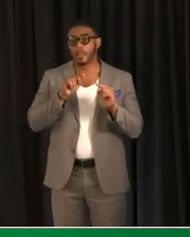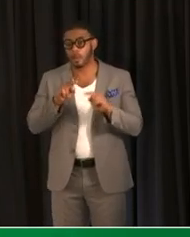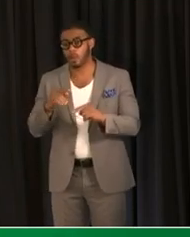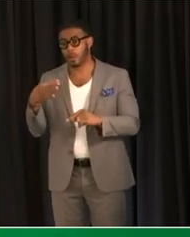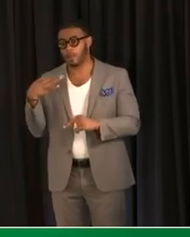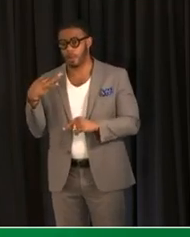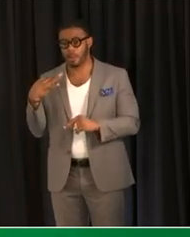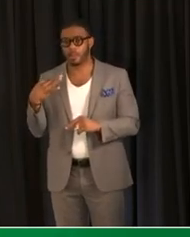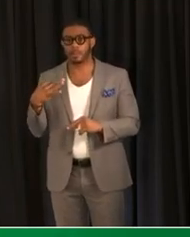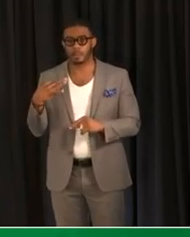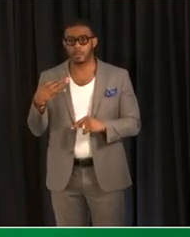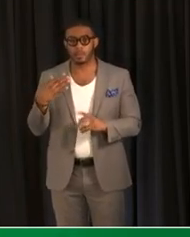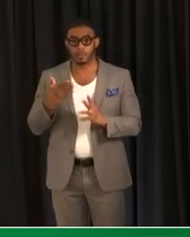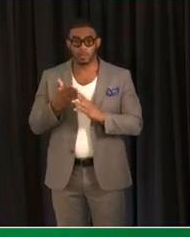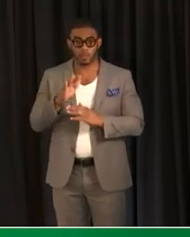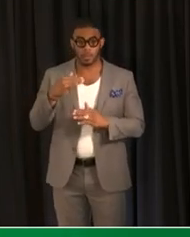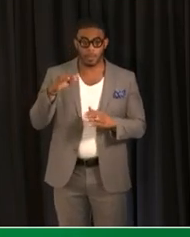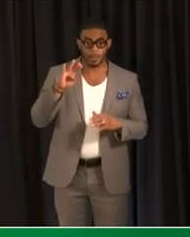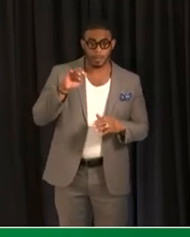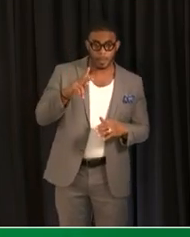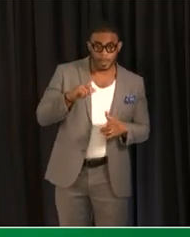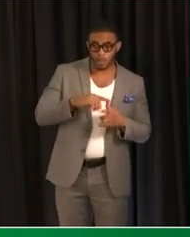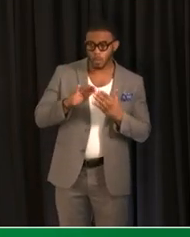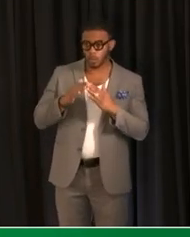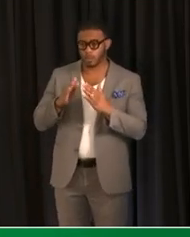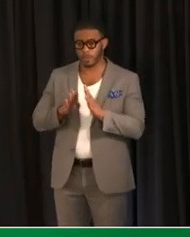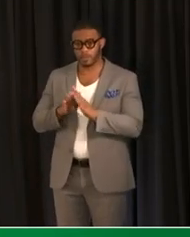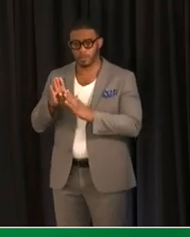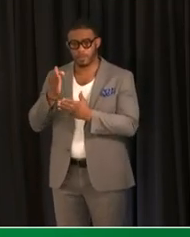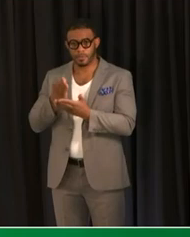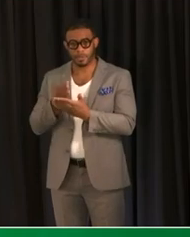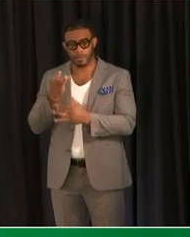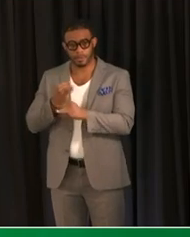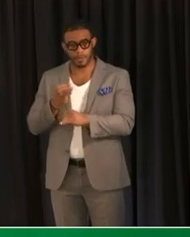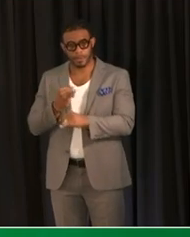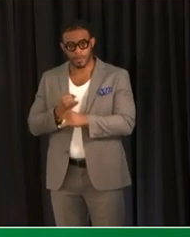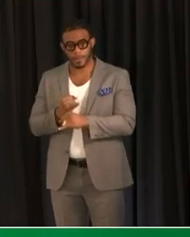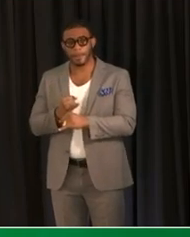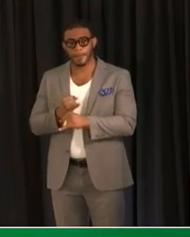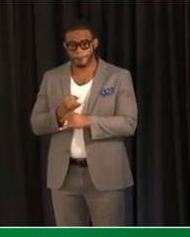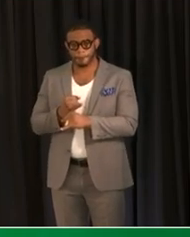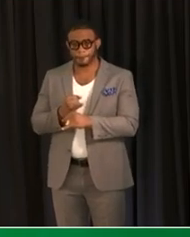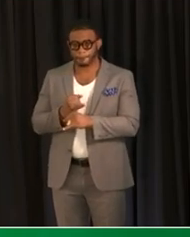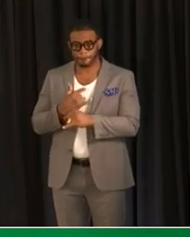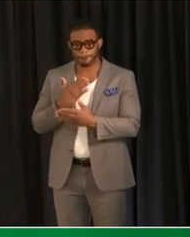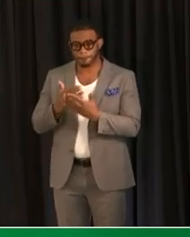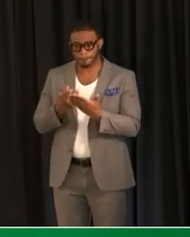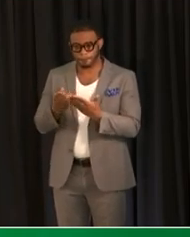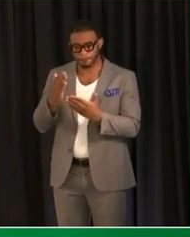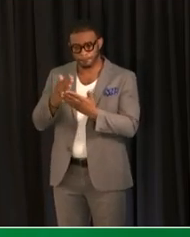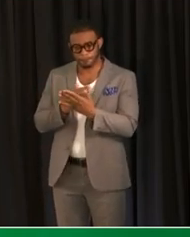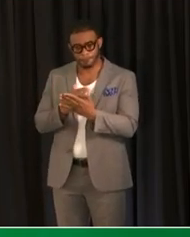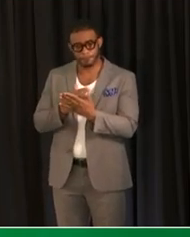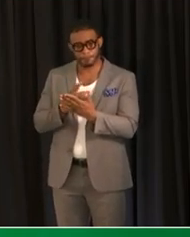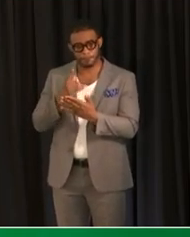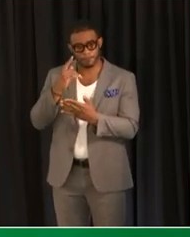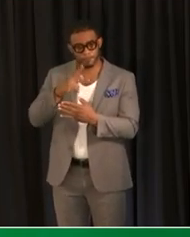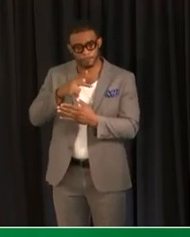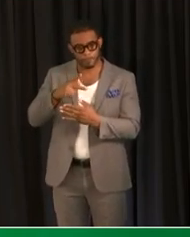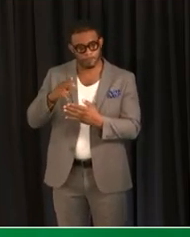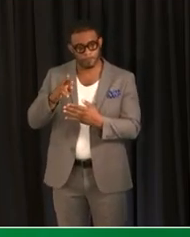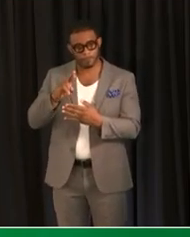and then go and apply at your bank or at a community development financial institution. And we've got some resources listed